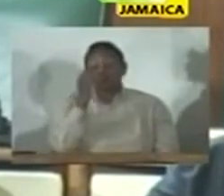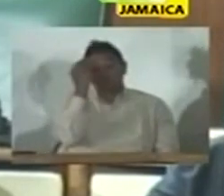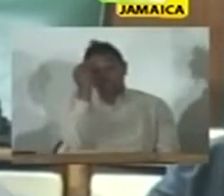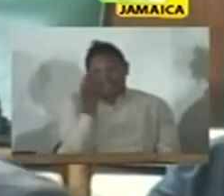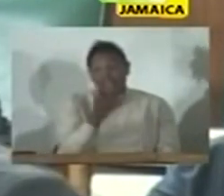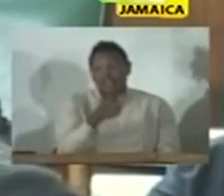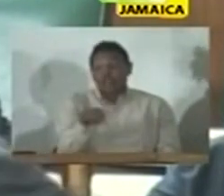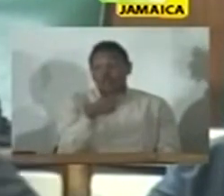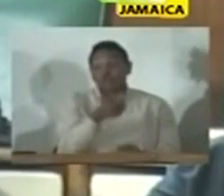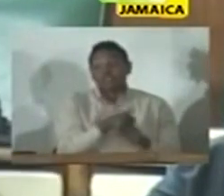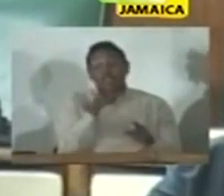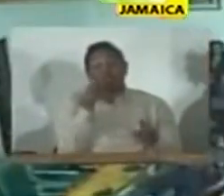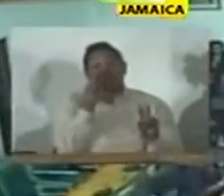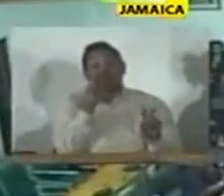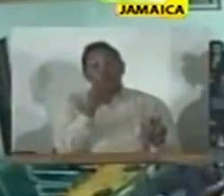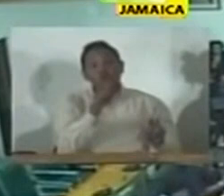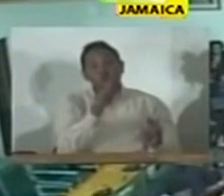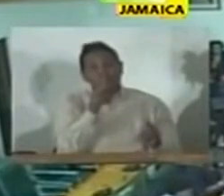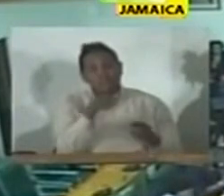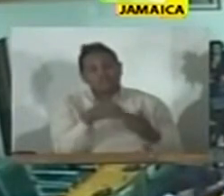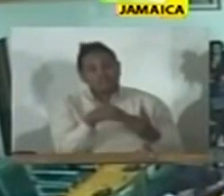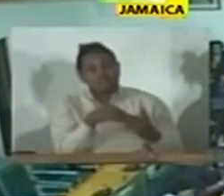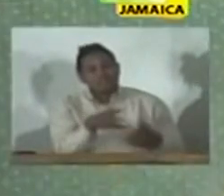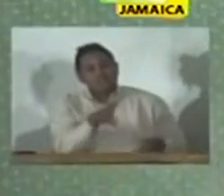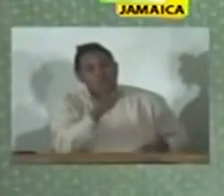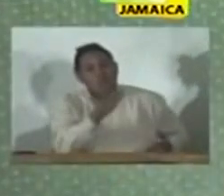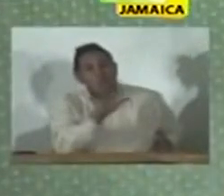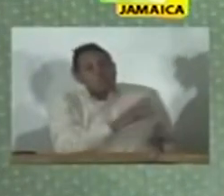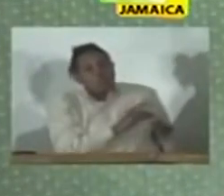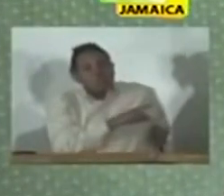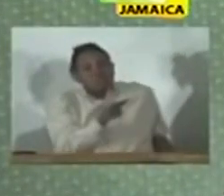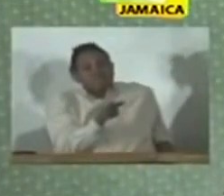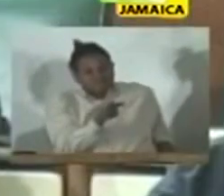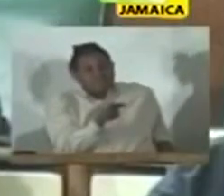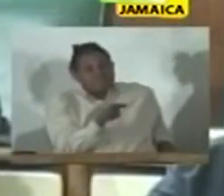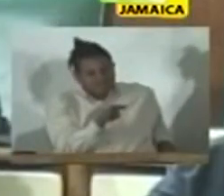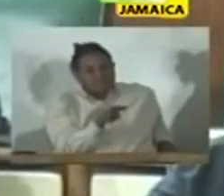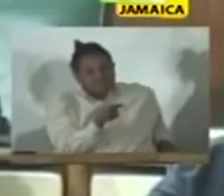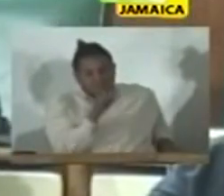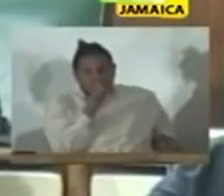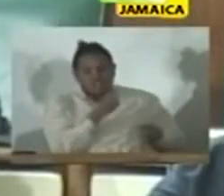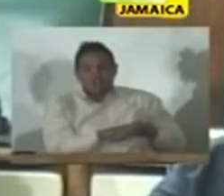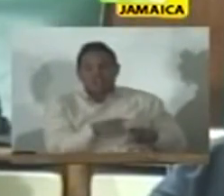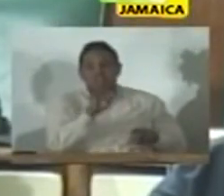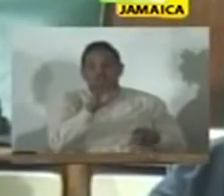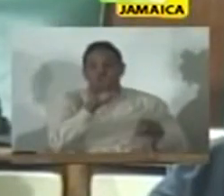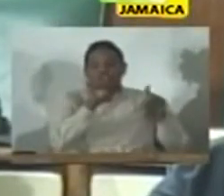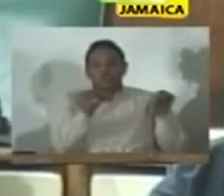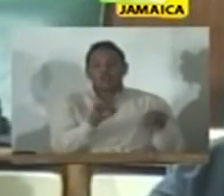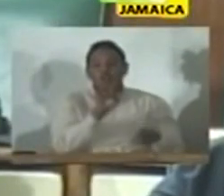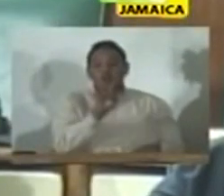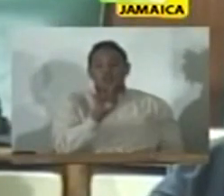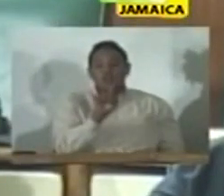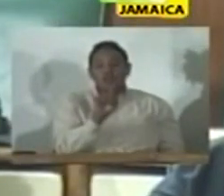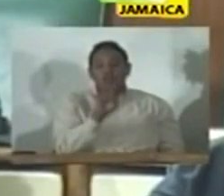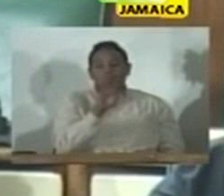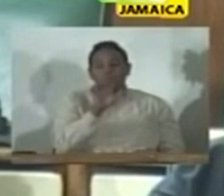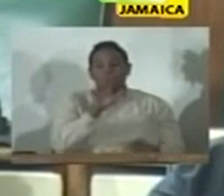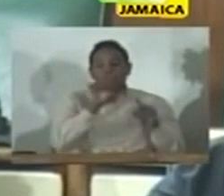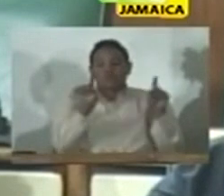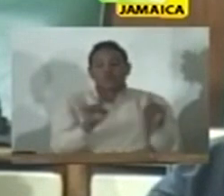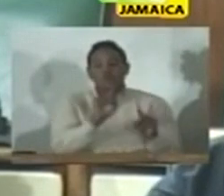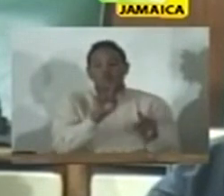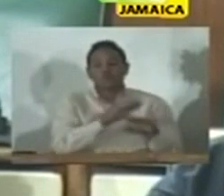to those who are watching that you are quite lenient in relying on 43.1, and that 43.1 does not call on